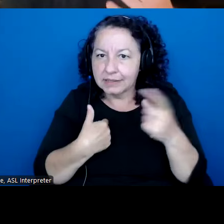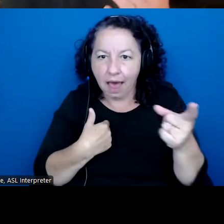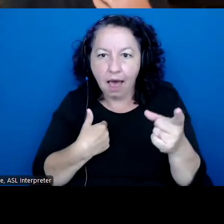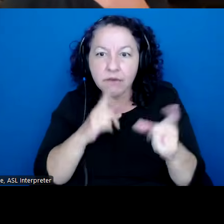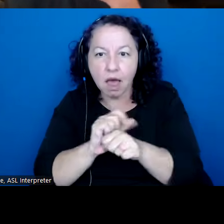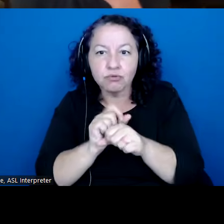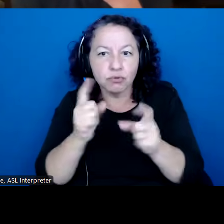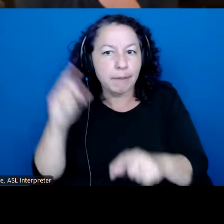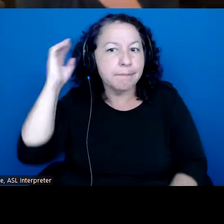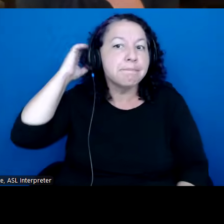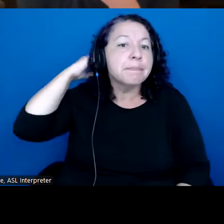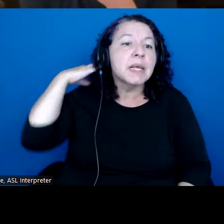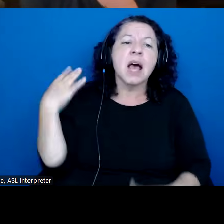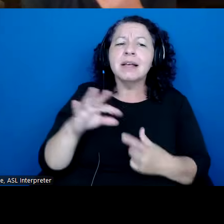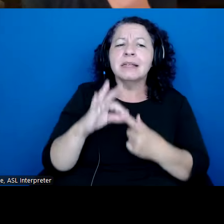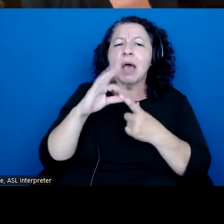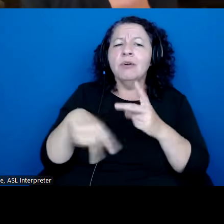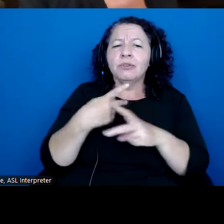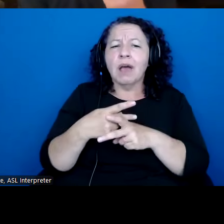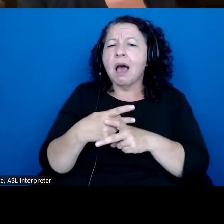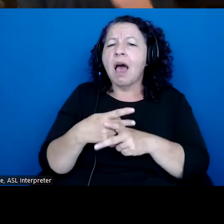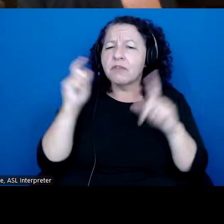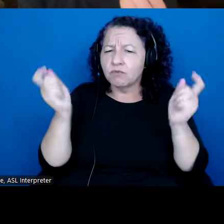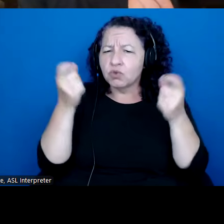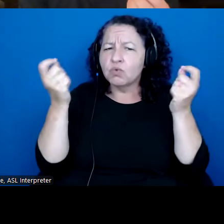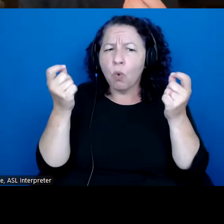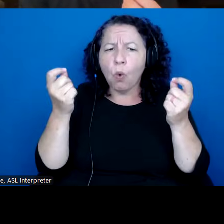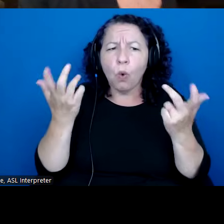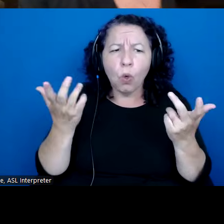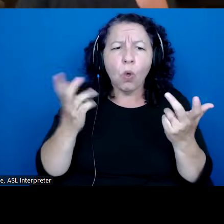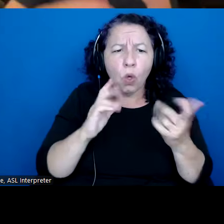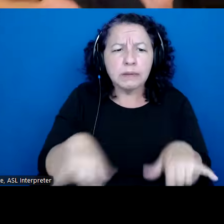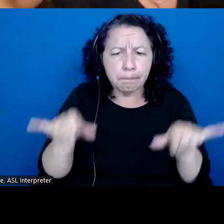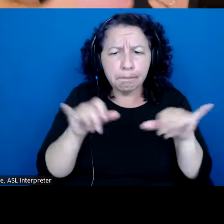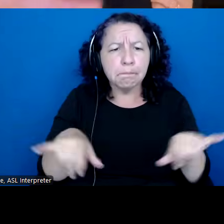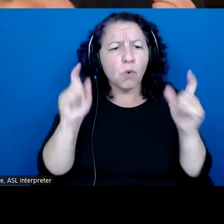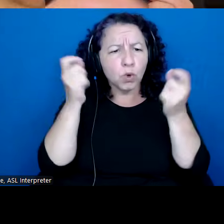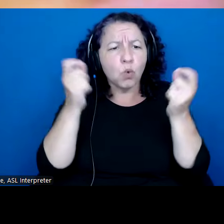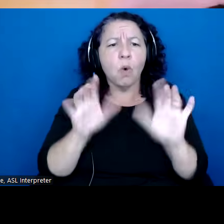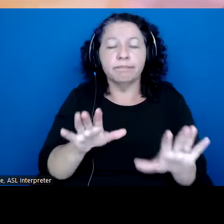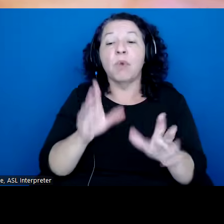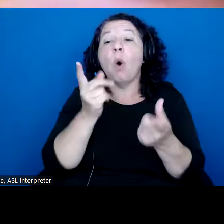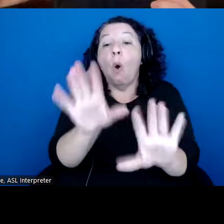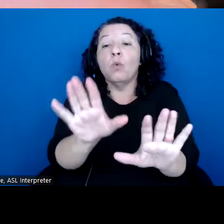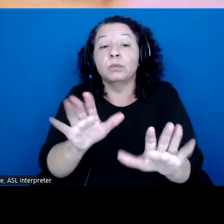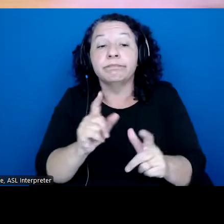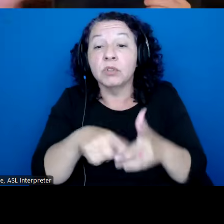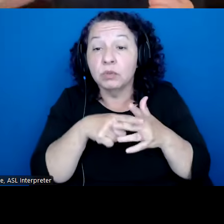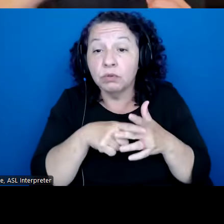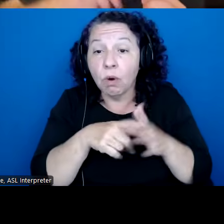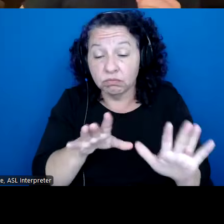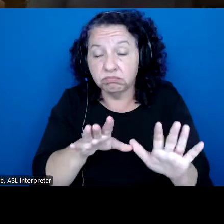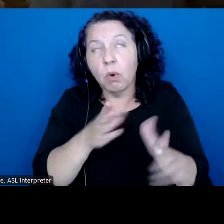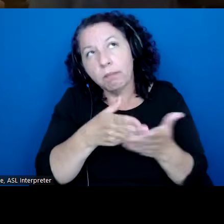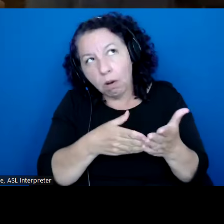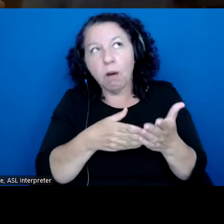was a special kind of ritual procedure. It might seem at first like, oh, so it ends. So it starts out, but part of it at